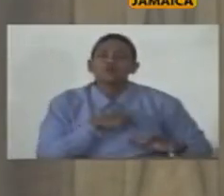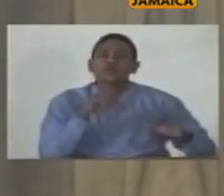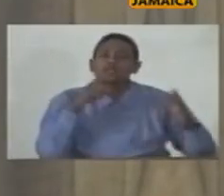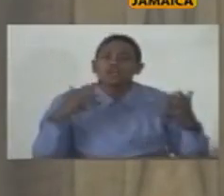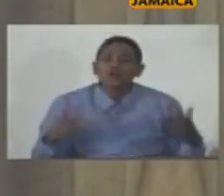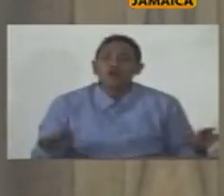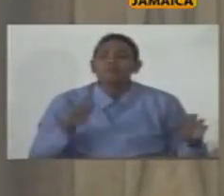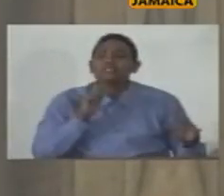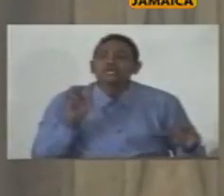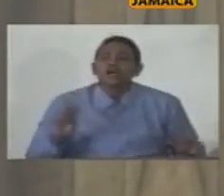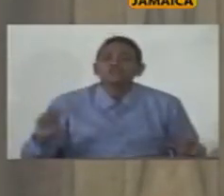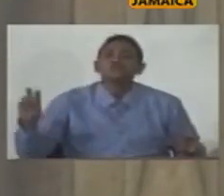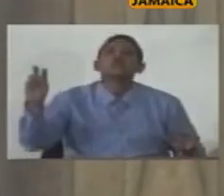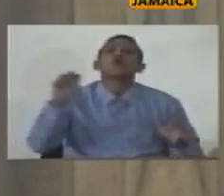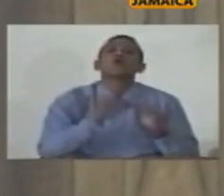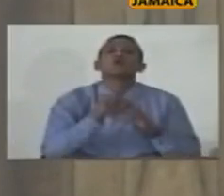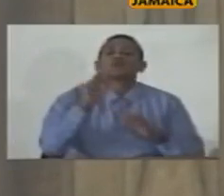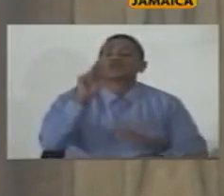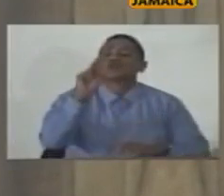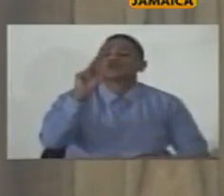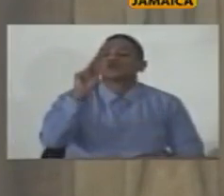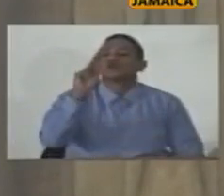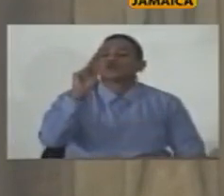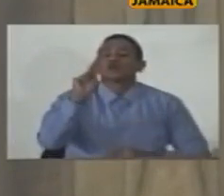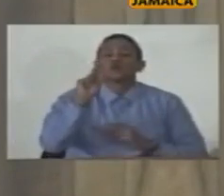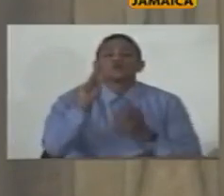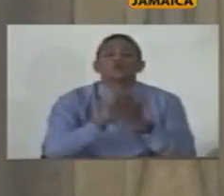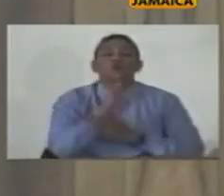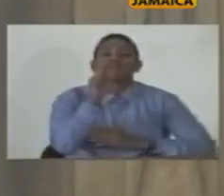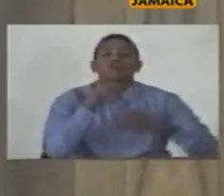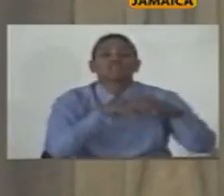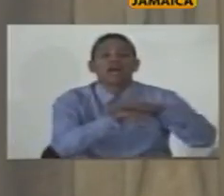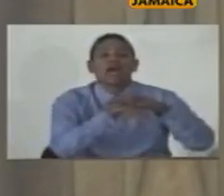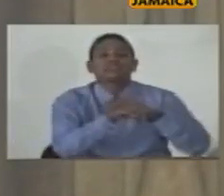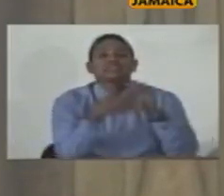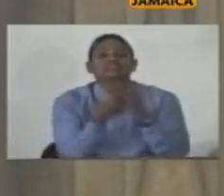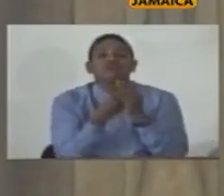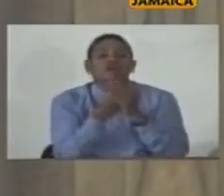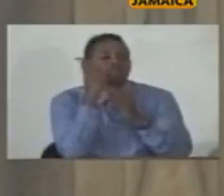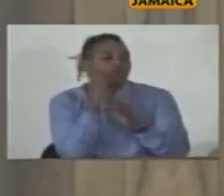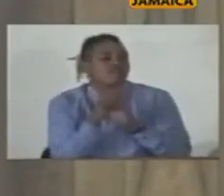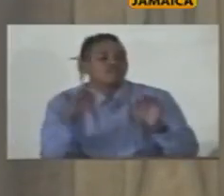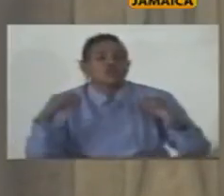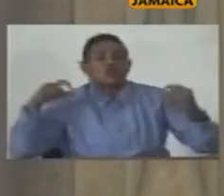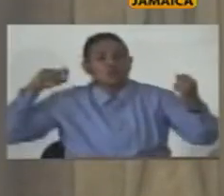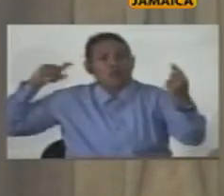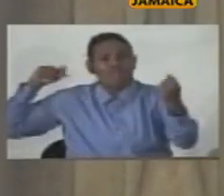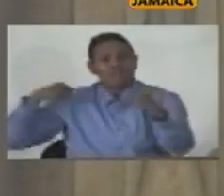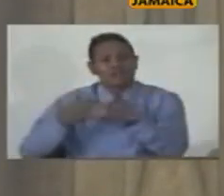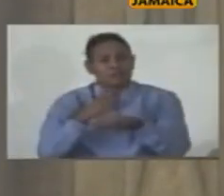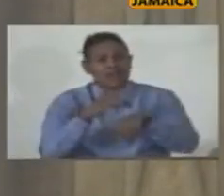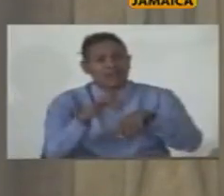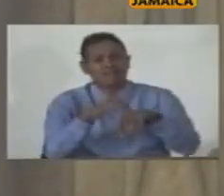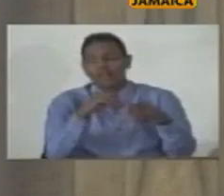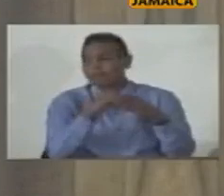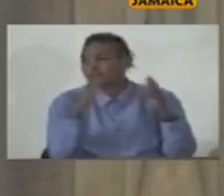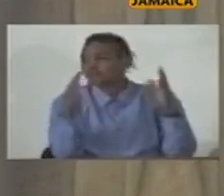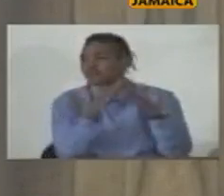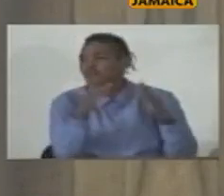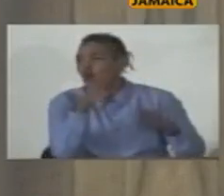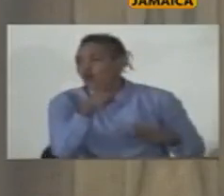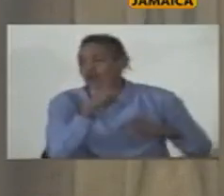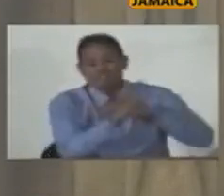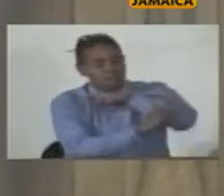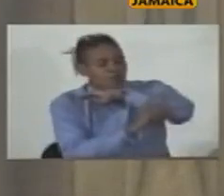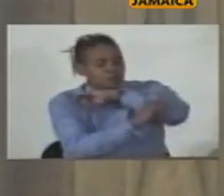a tour with the Universal Access Fund for free Wi-Fi to be made available in the town of Port